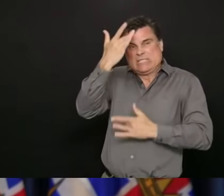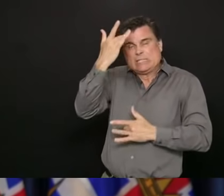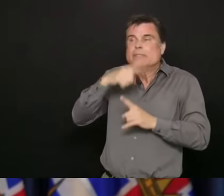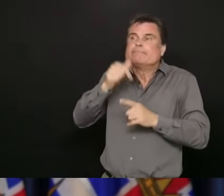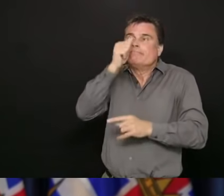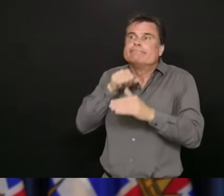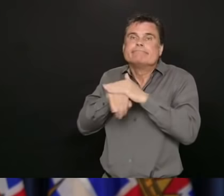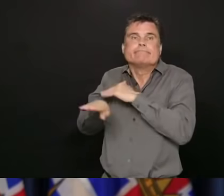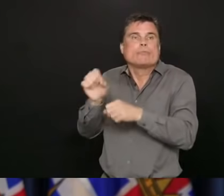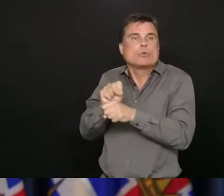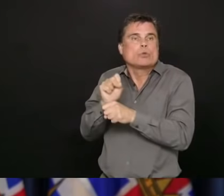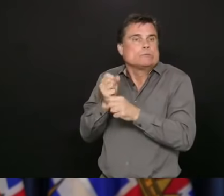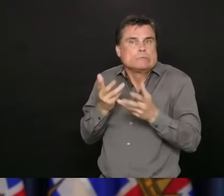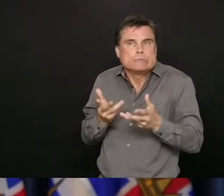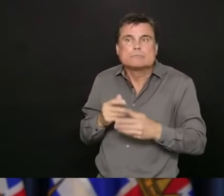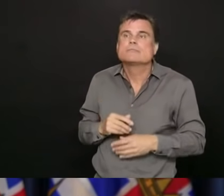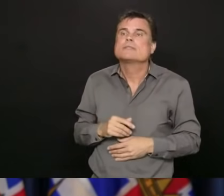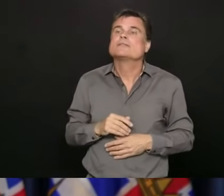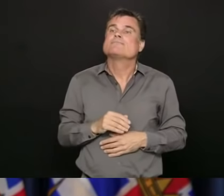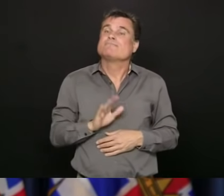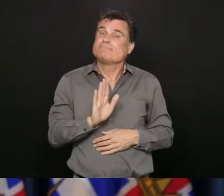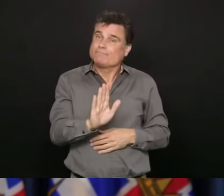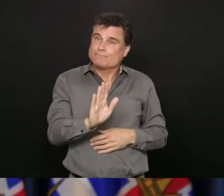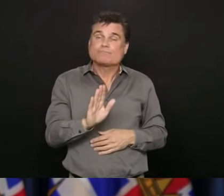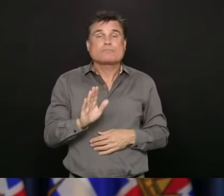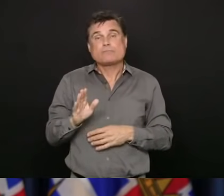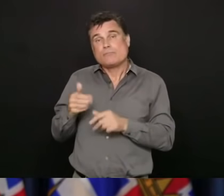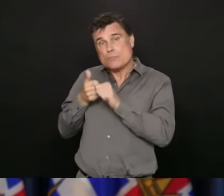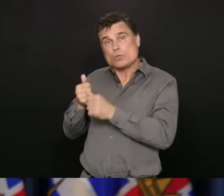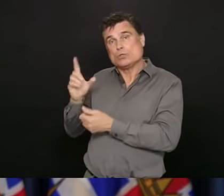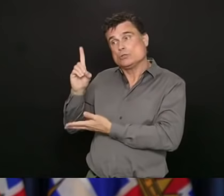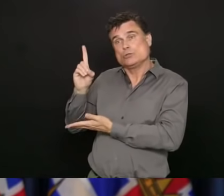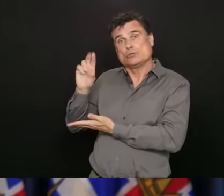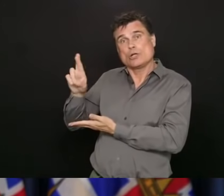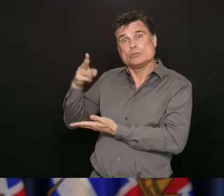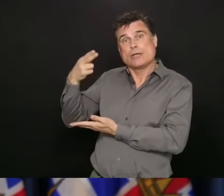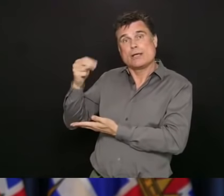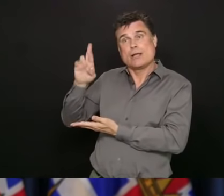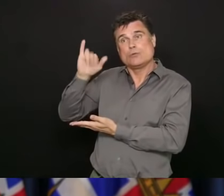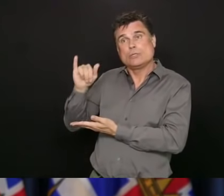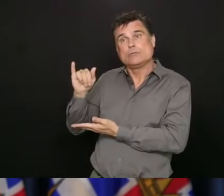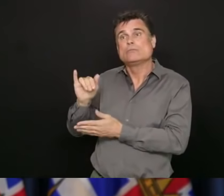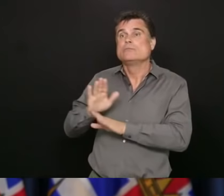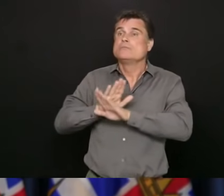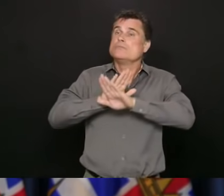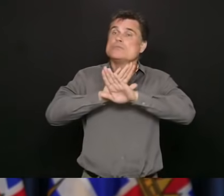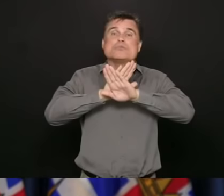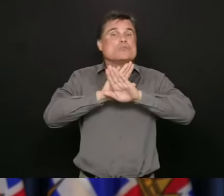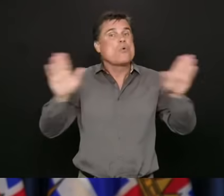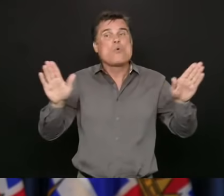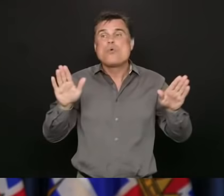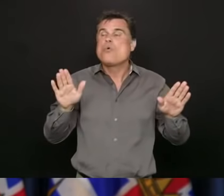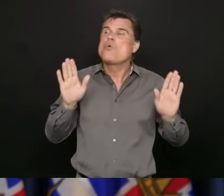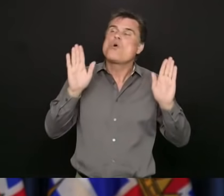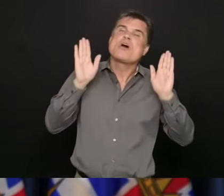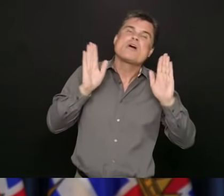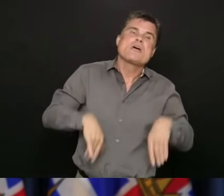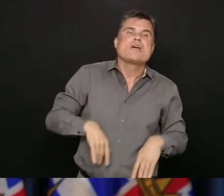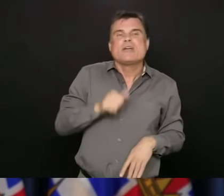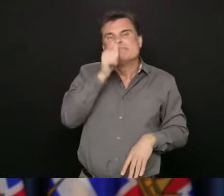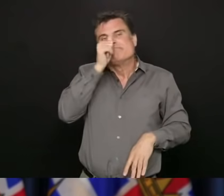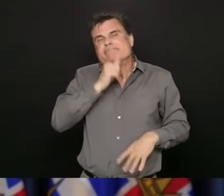can we have these heroic employees, I recall raising with you, Richard, one of the members of the